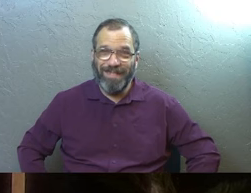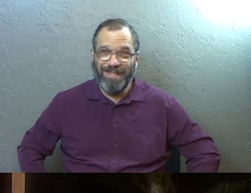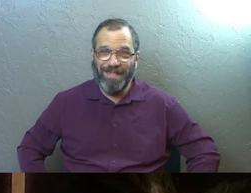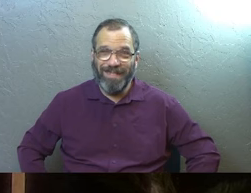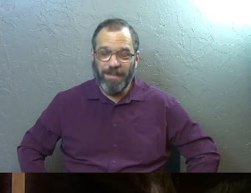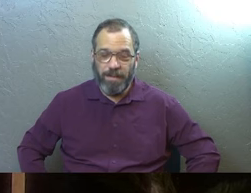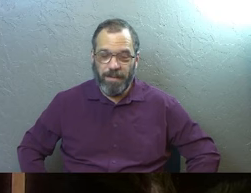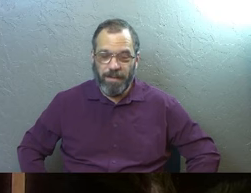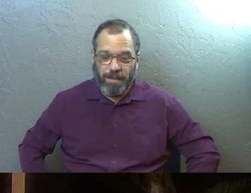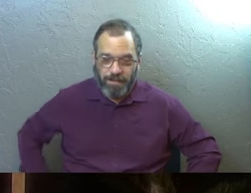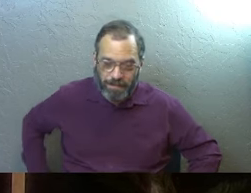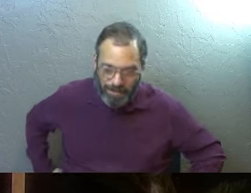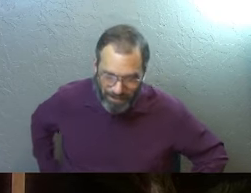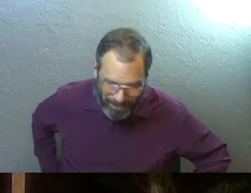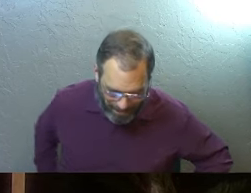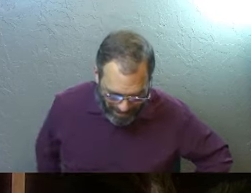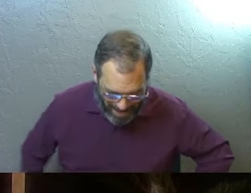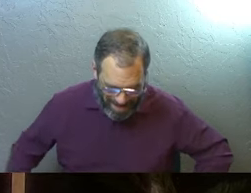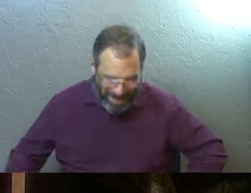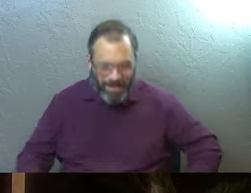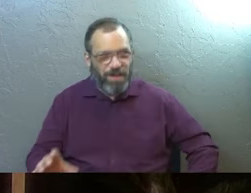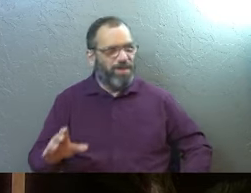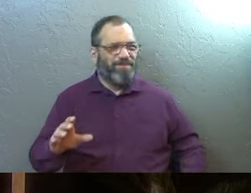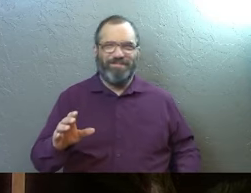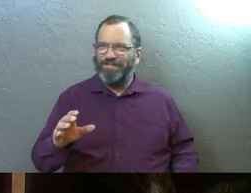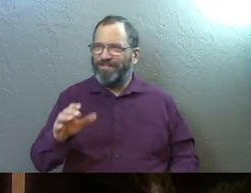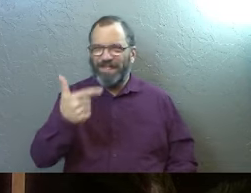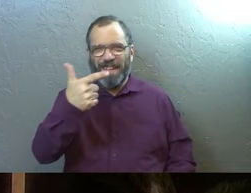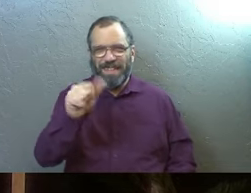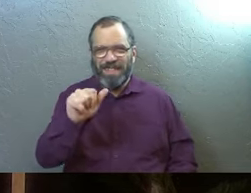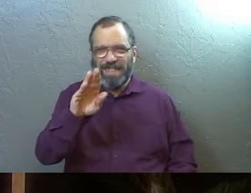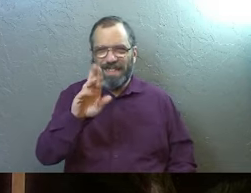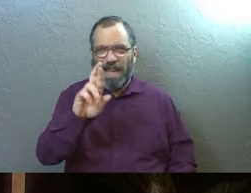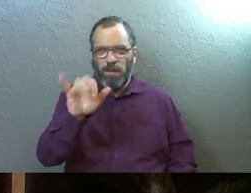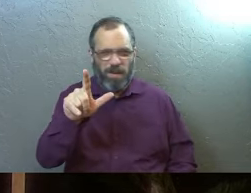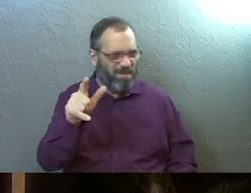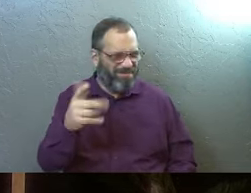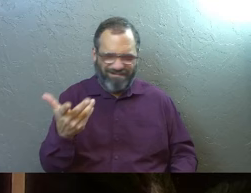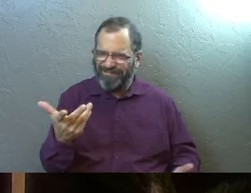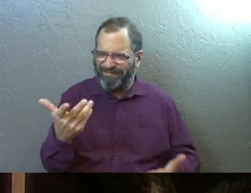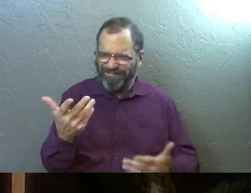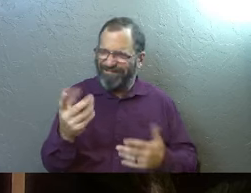Gabriel, just so you get a sense of the gravitas of this situation.